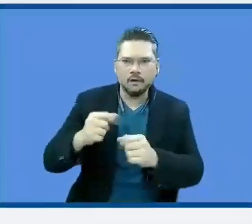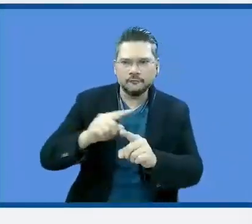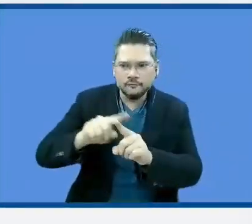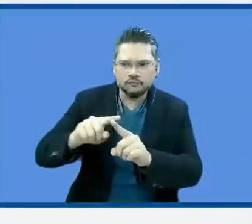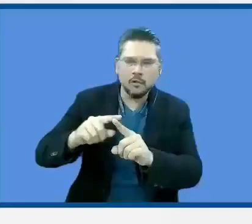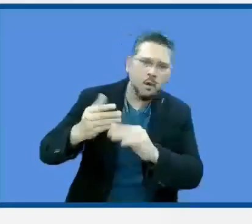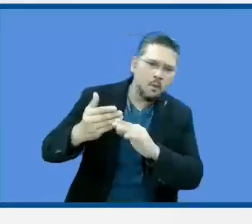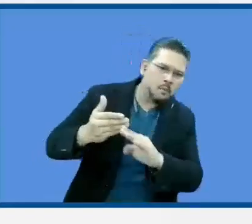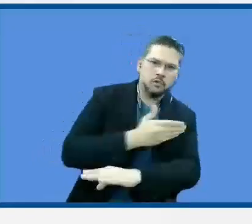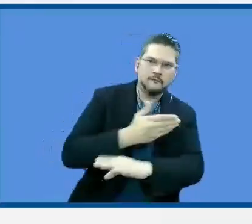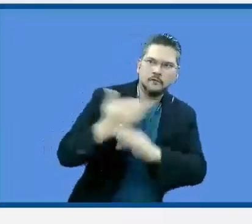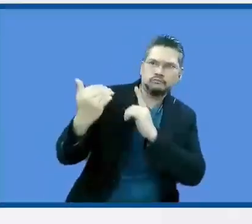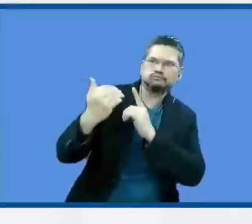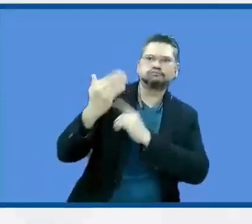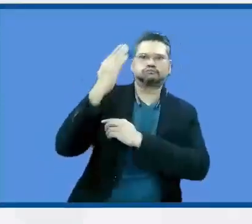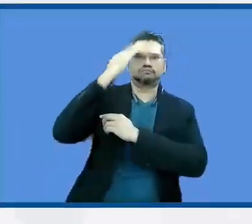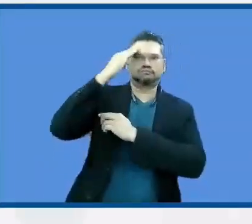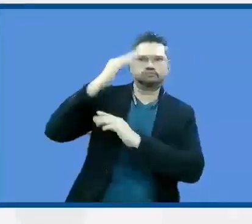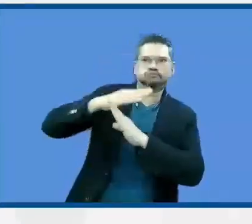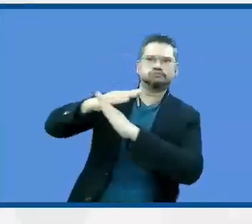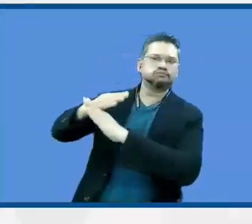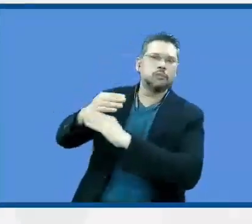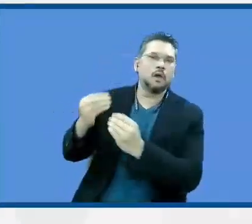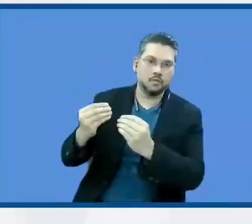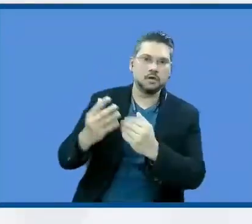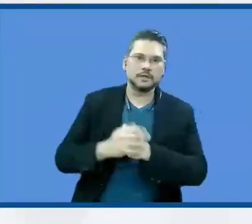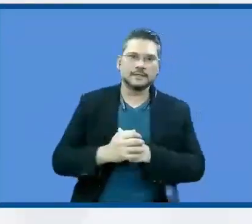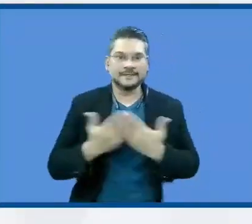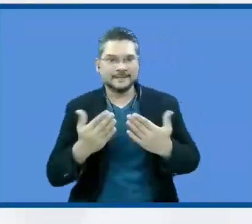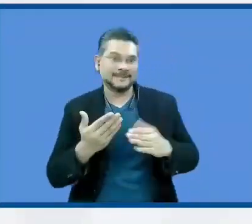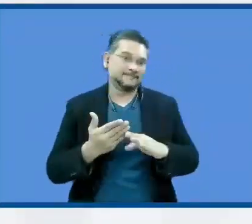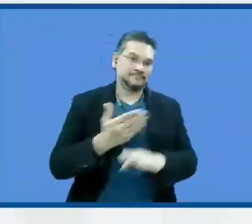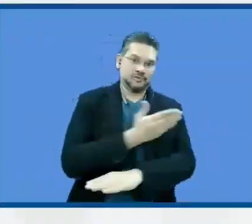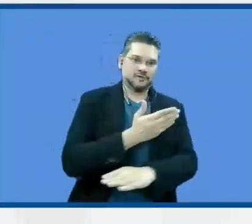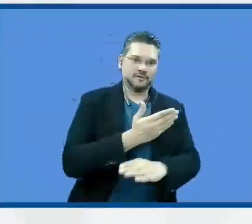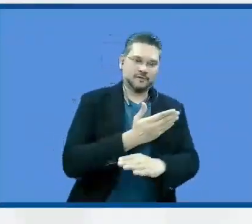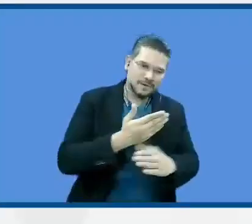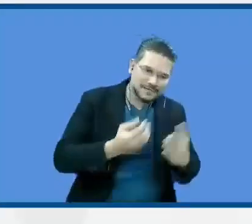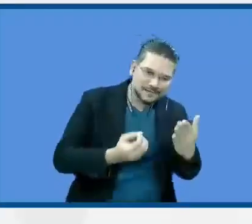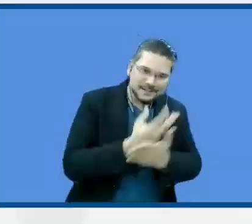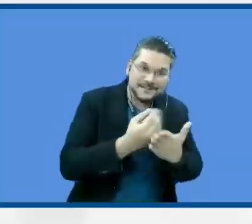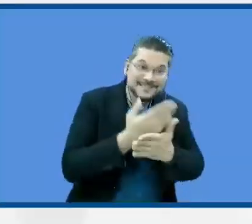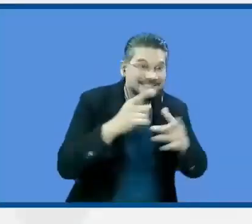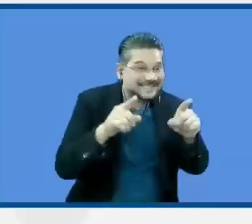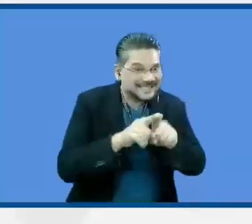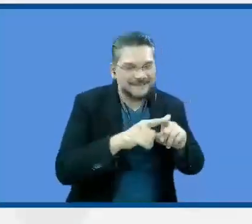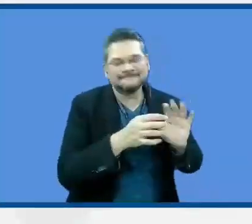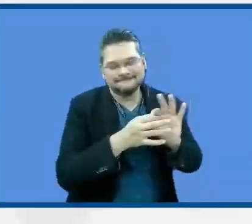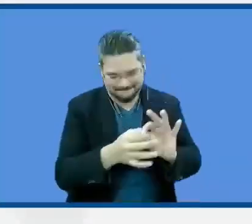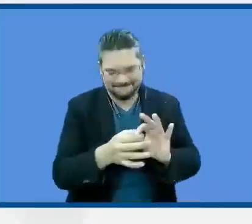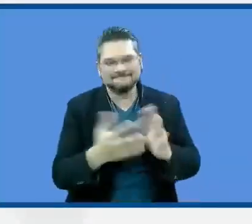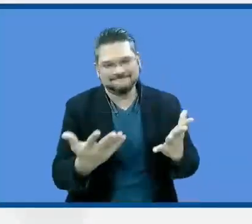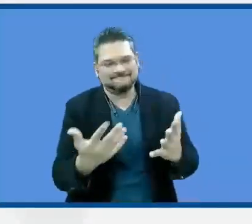attention, the phrase at the beginning. I'm a phrase, and this is exactly what I'm part of. This is the main axis,